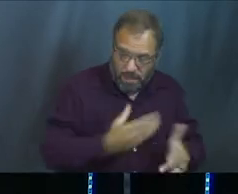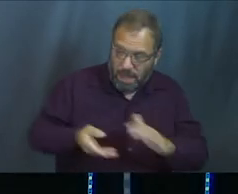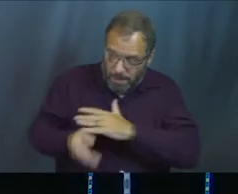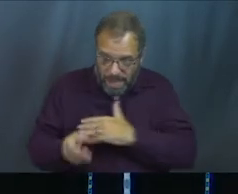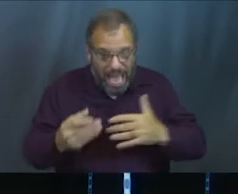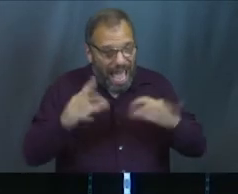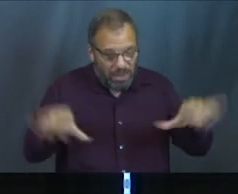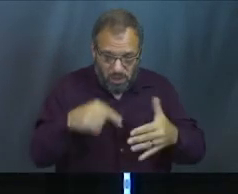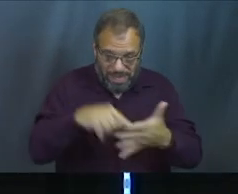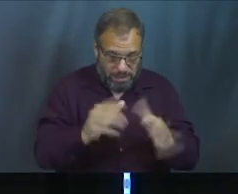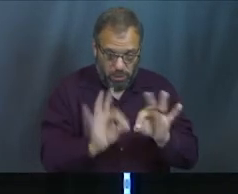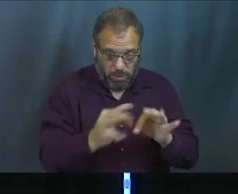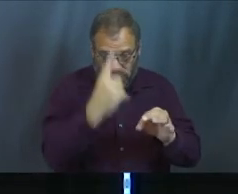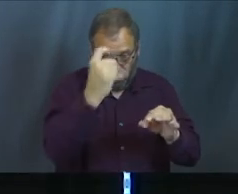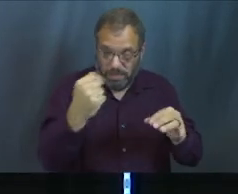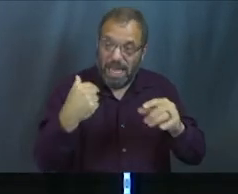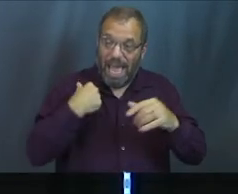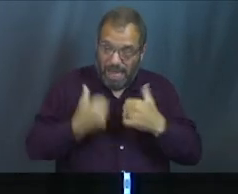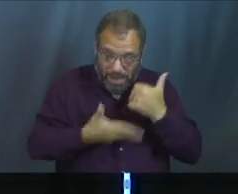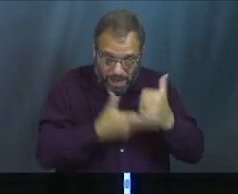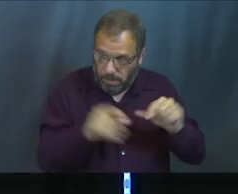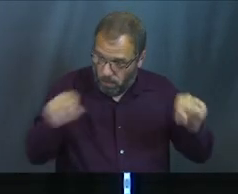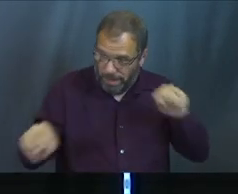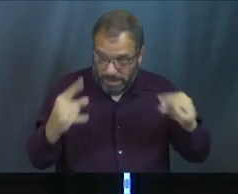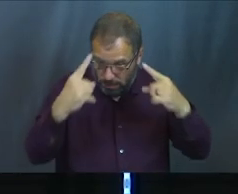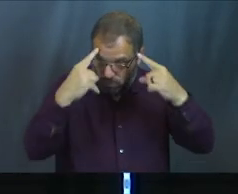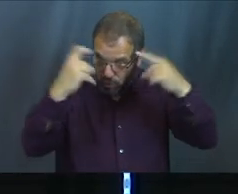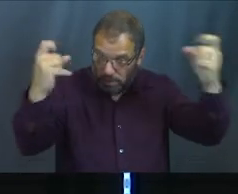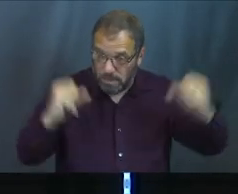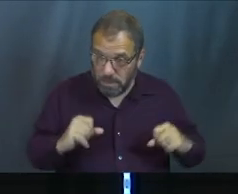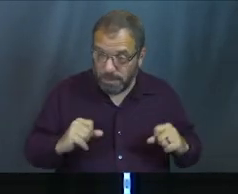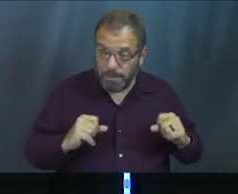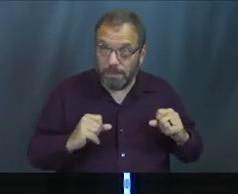baker. Let them know that I do this thing and I would love to help them with their dreams.